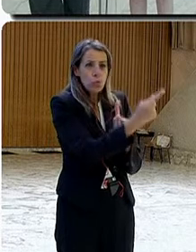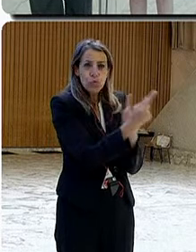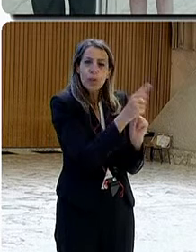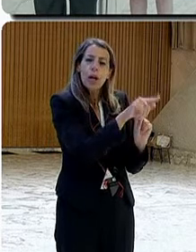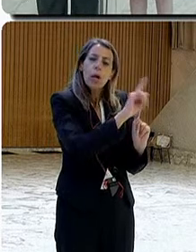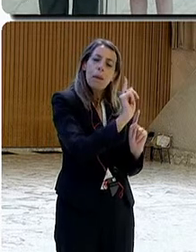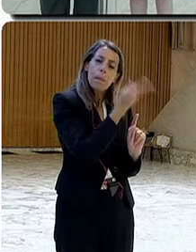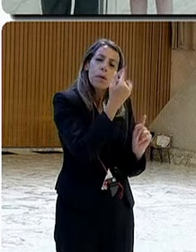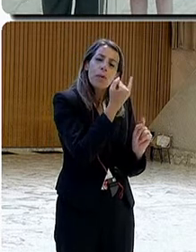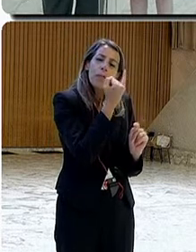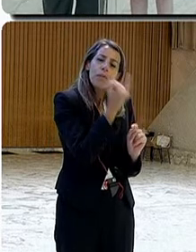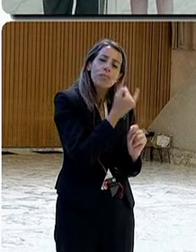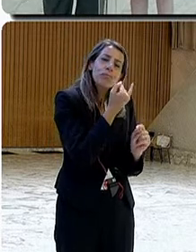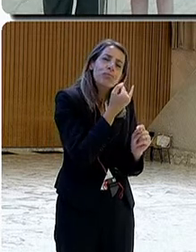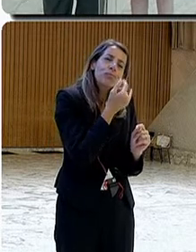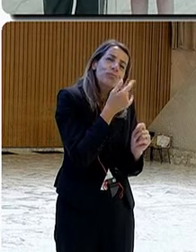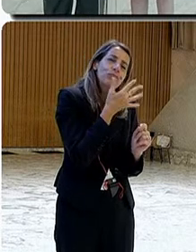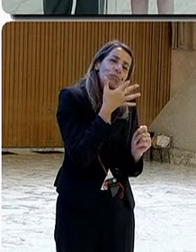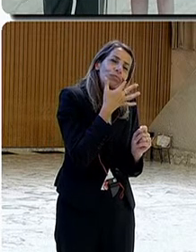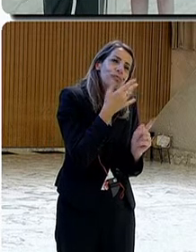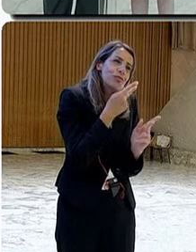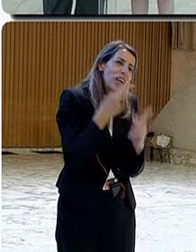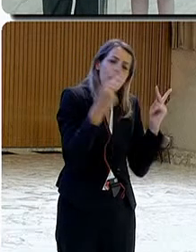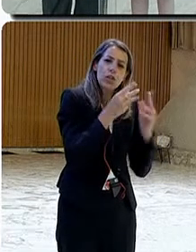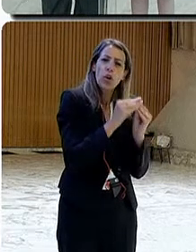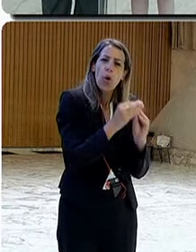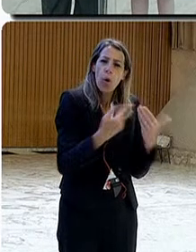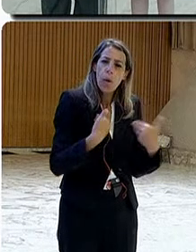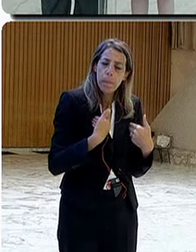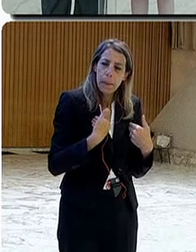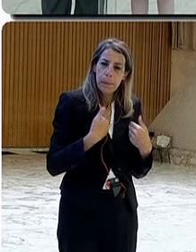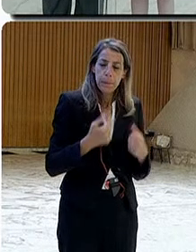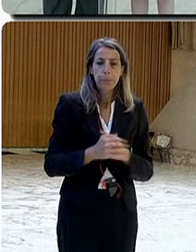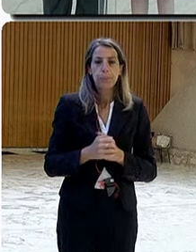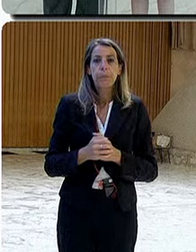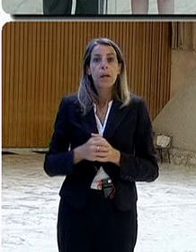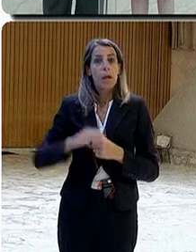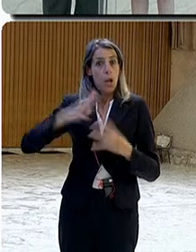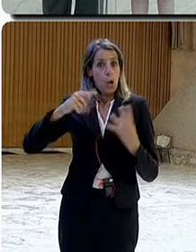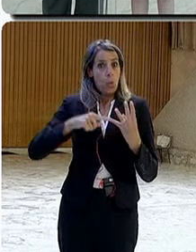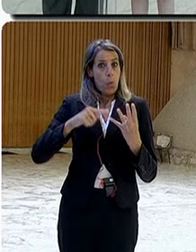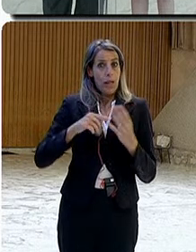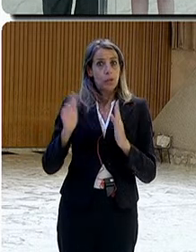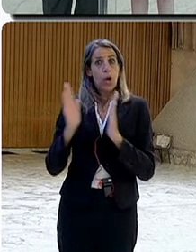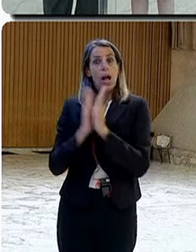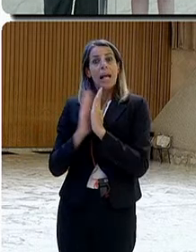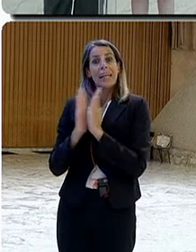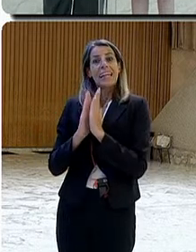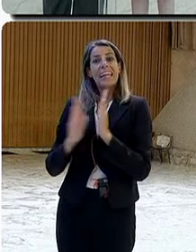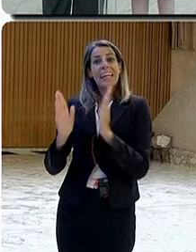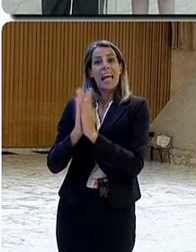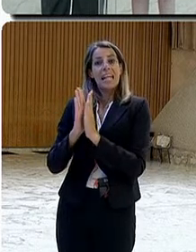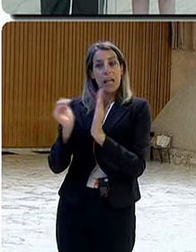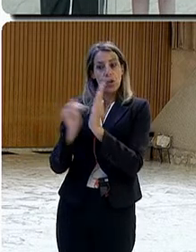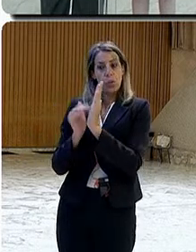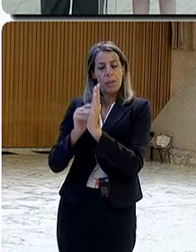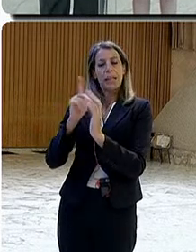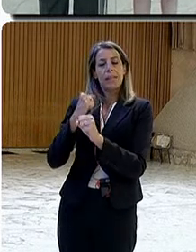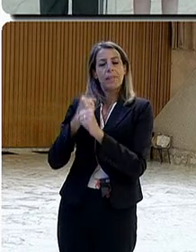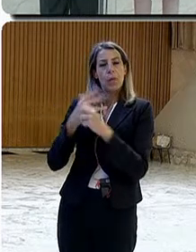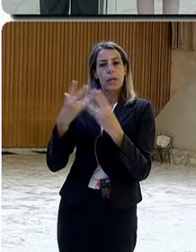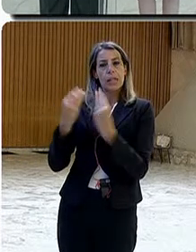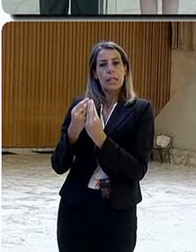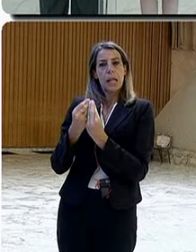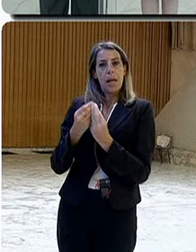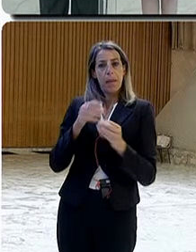And fourth, domestic churches serving together. Families should not let parish and community service